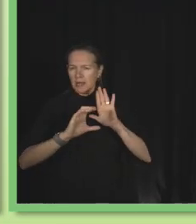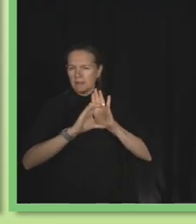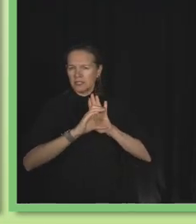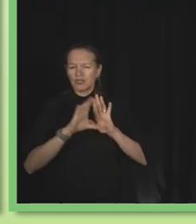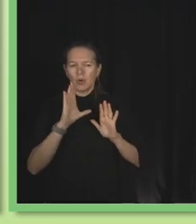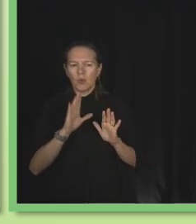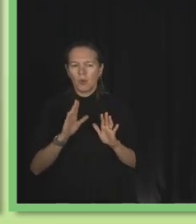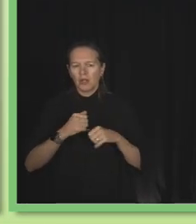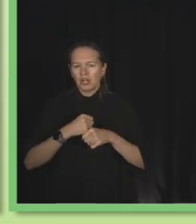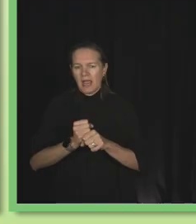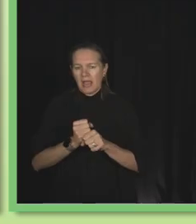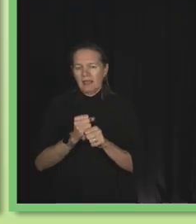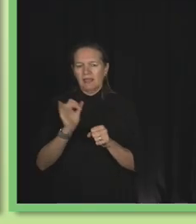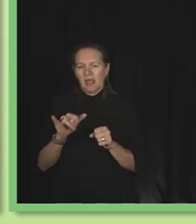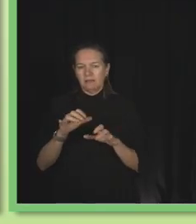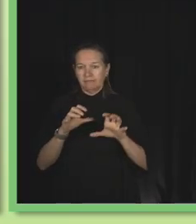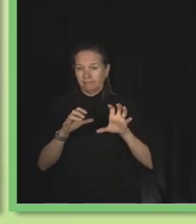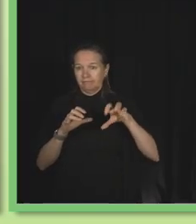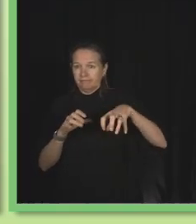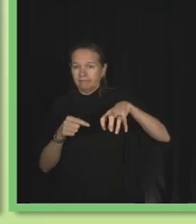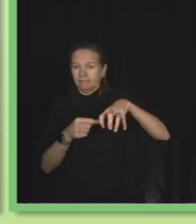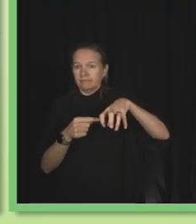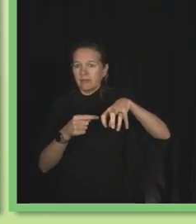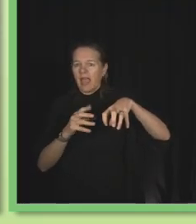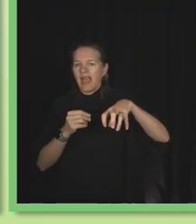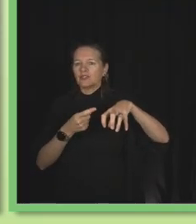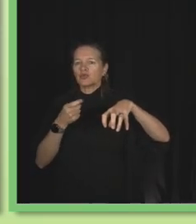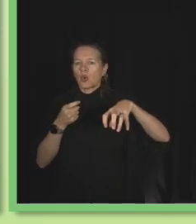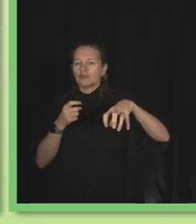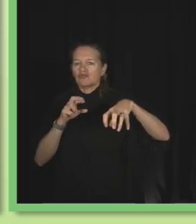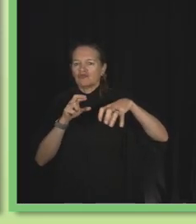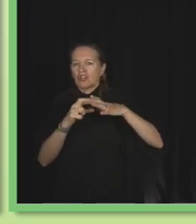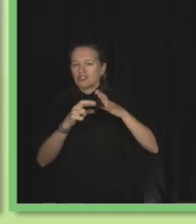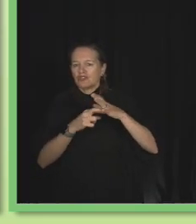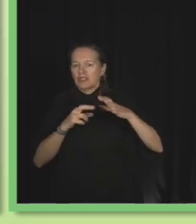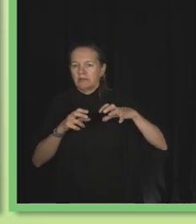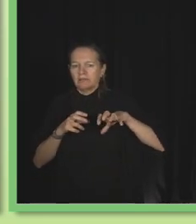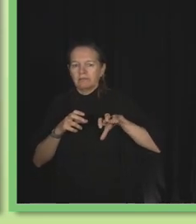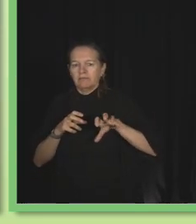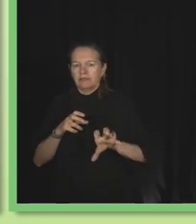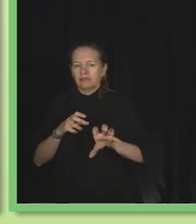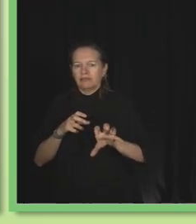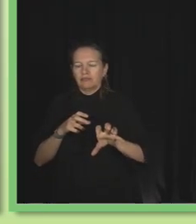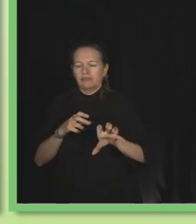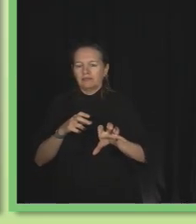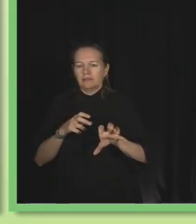SLSA attestation. We also guard the source registry, the source integrity with the SLSA source tools.